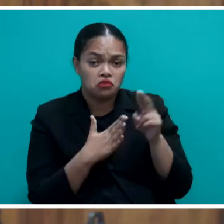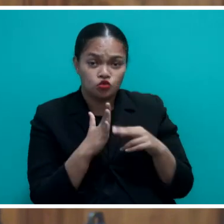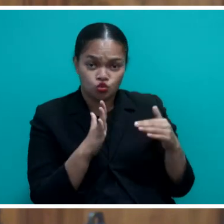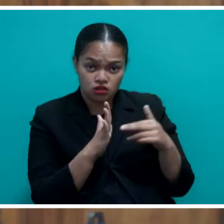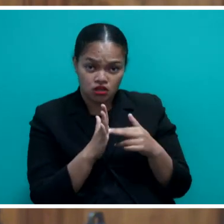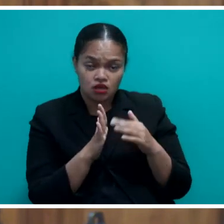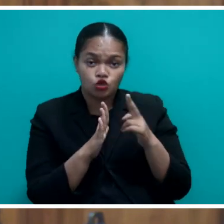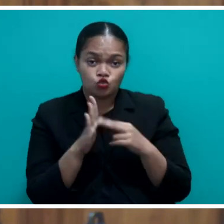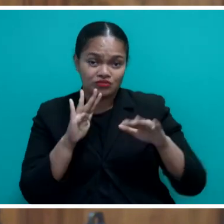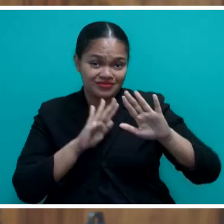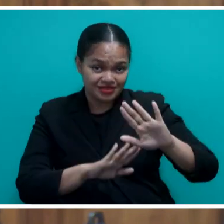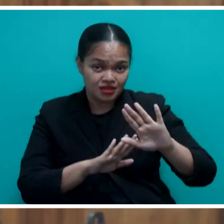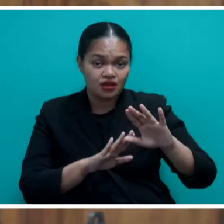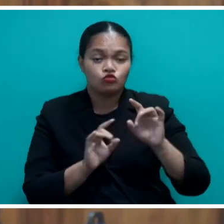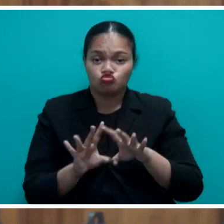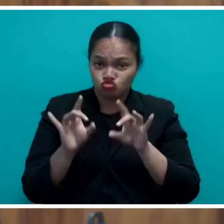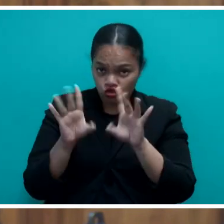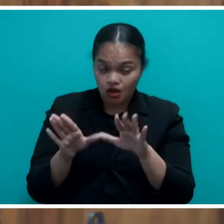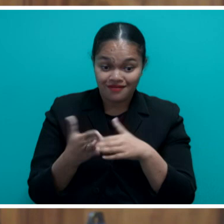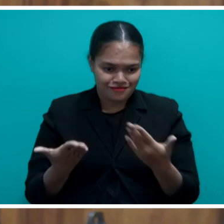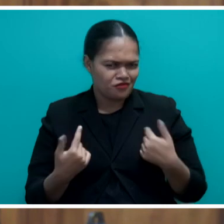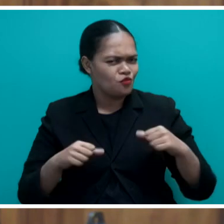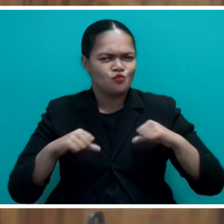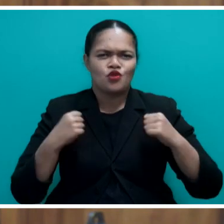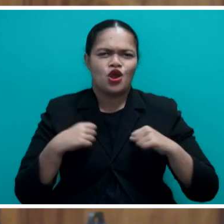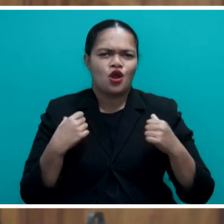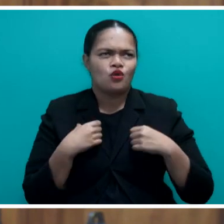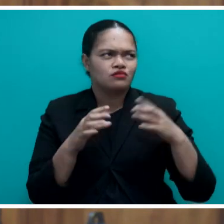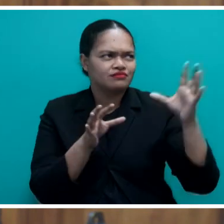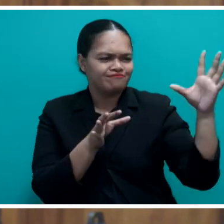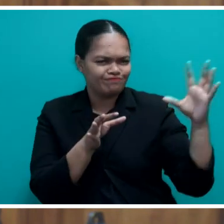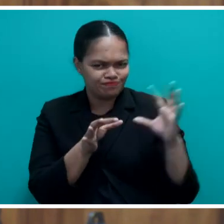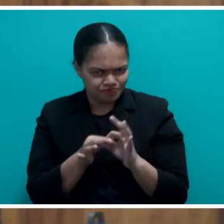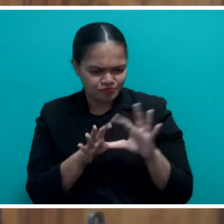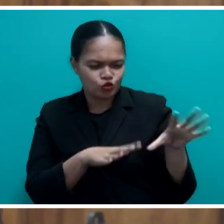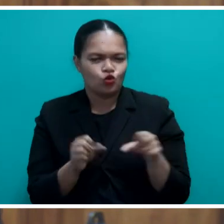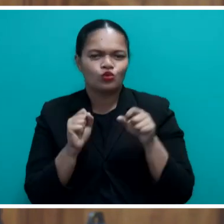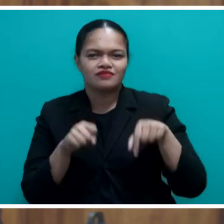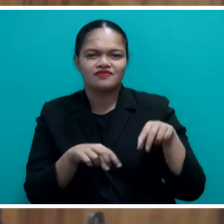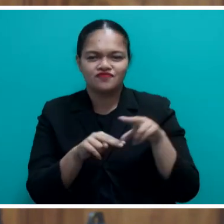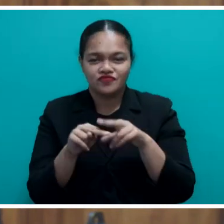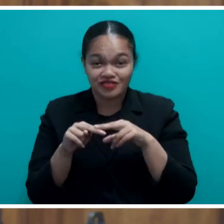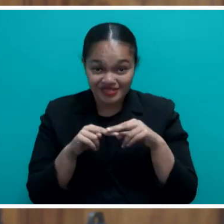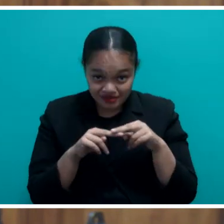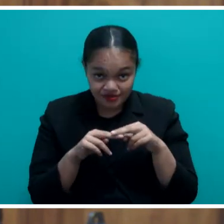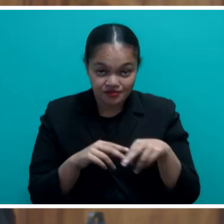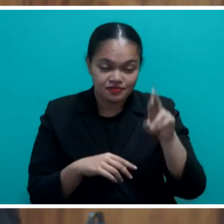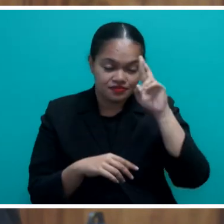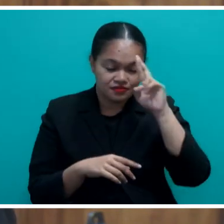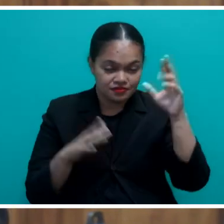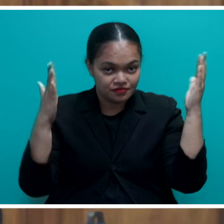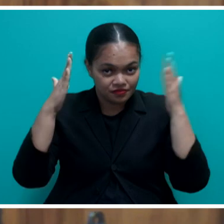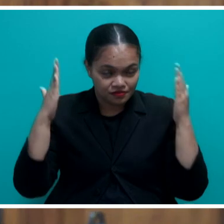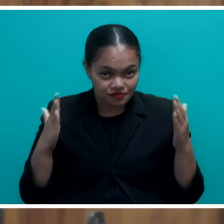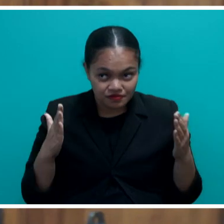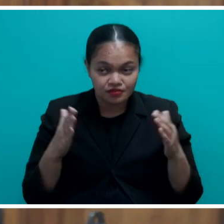Australia and New Zealand, and now we are proudly bringing it closer to home. Mr. Speaker, sir,